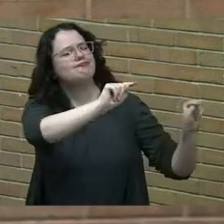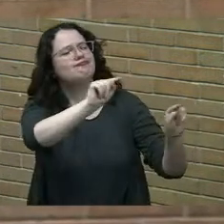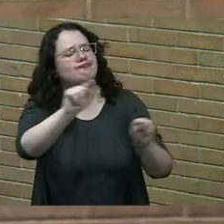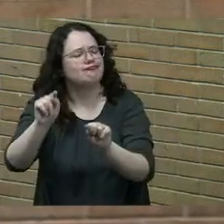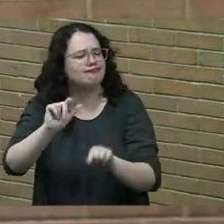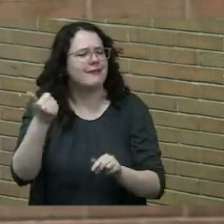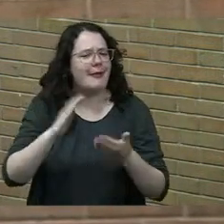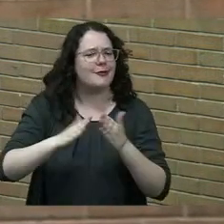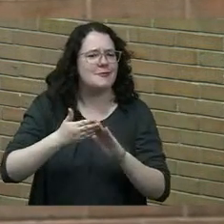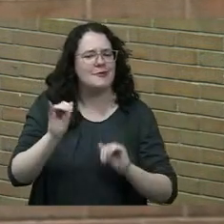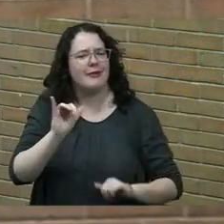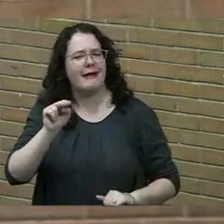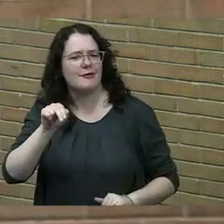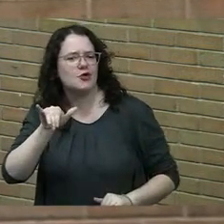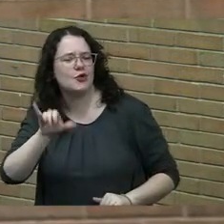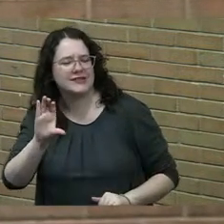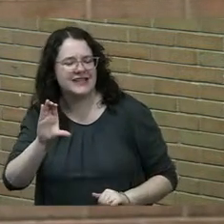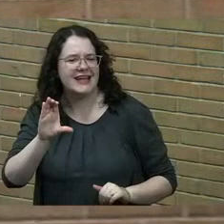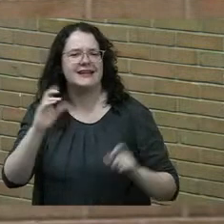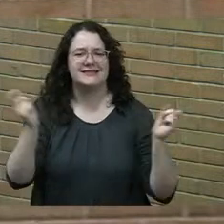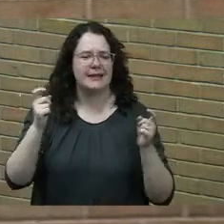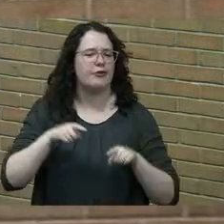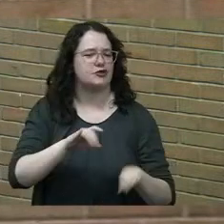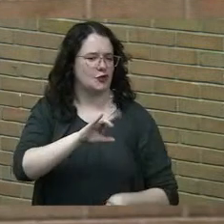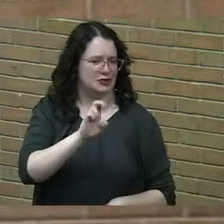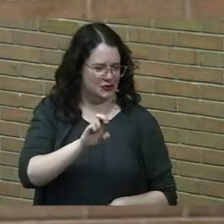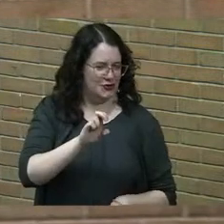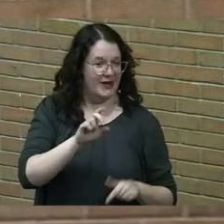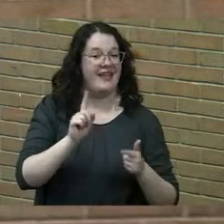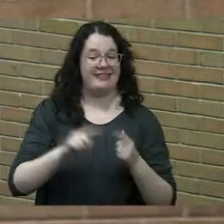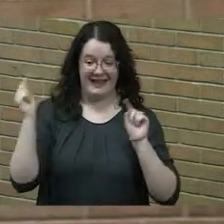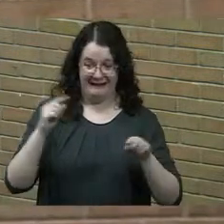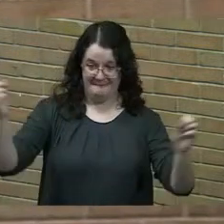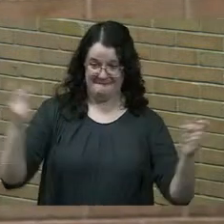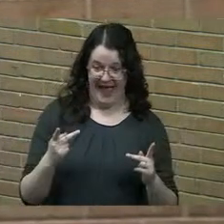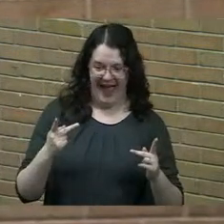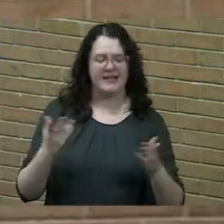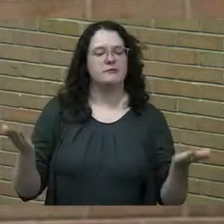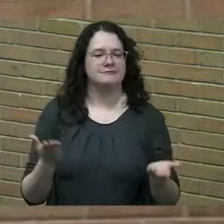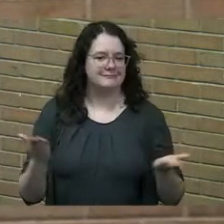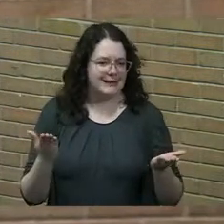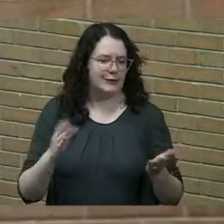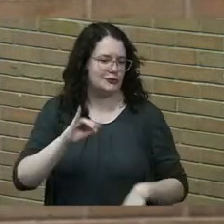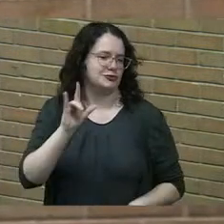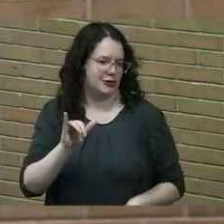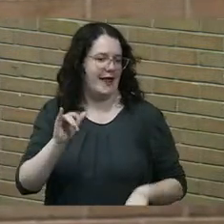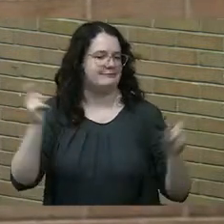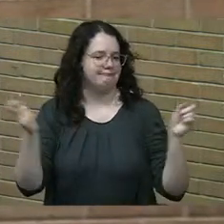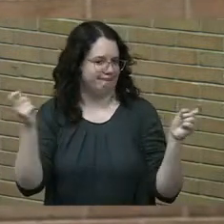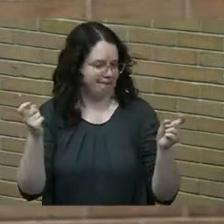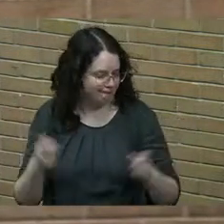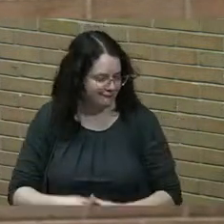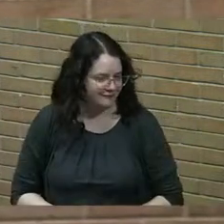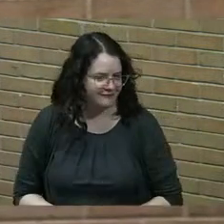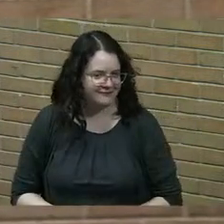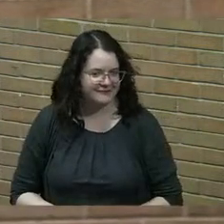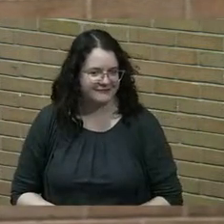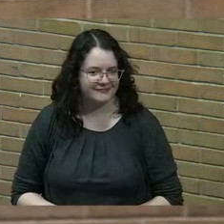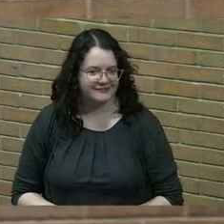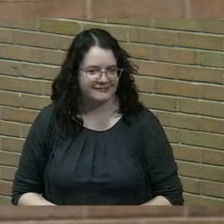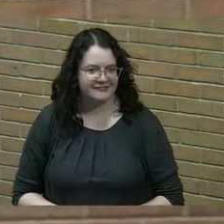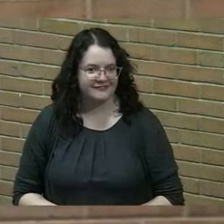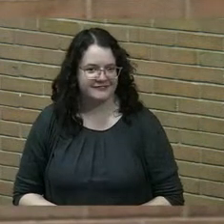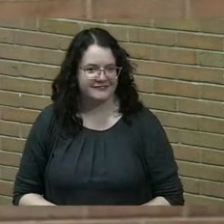like New York City, during June, and then celebrate here in July. And they do